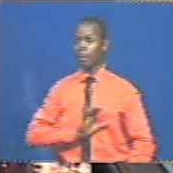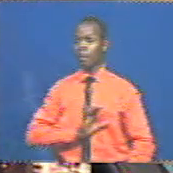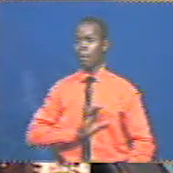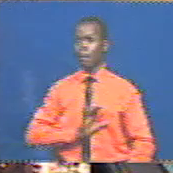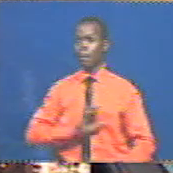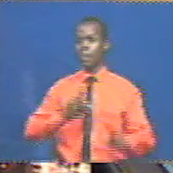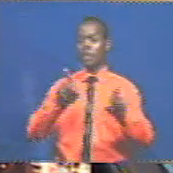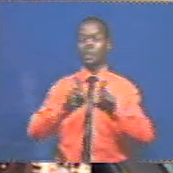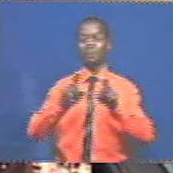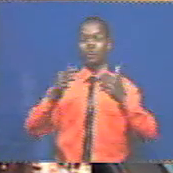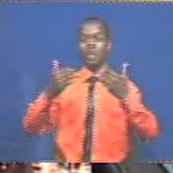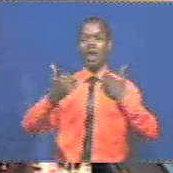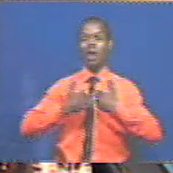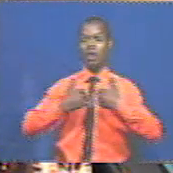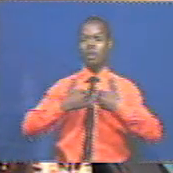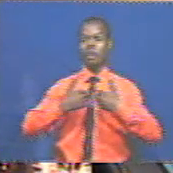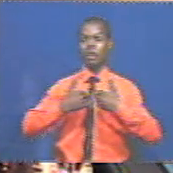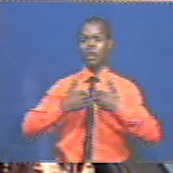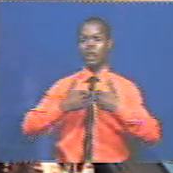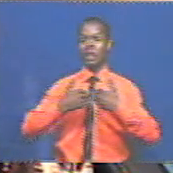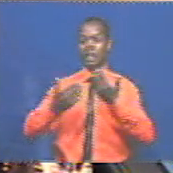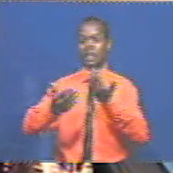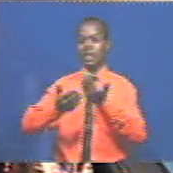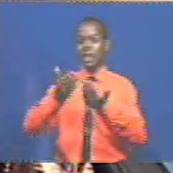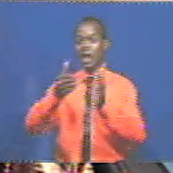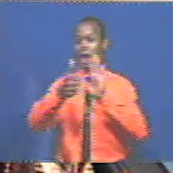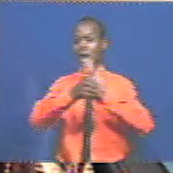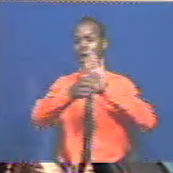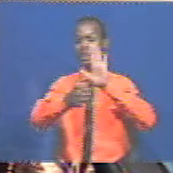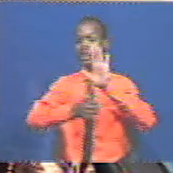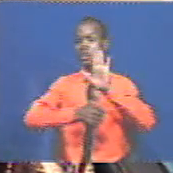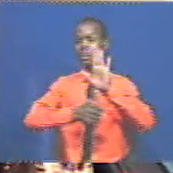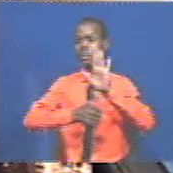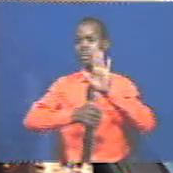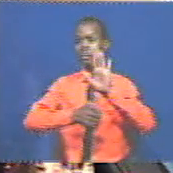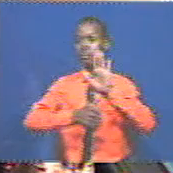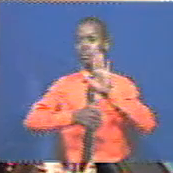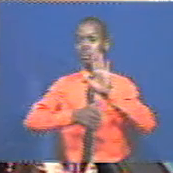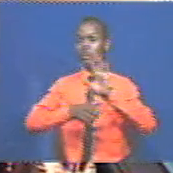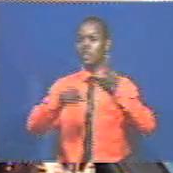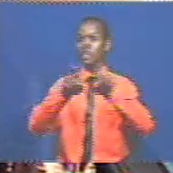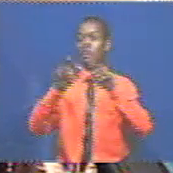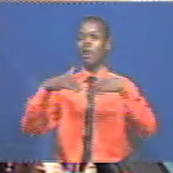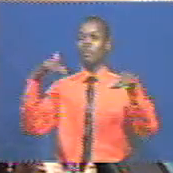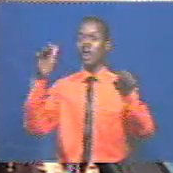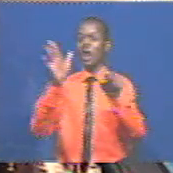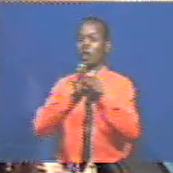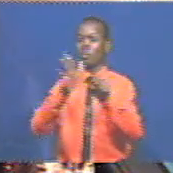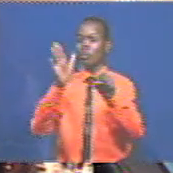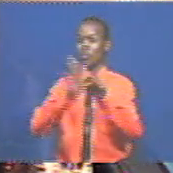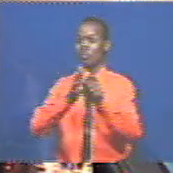acceleration of the implementation of the new urban agenda and we have many very good a program